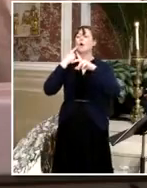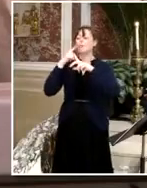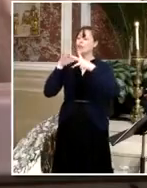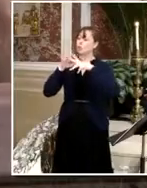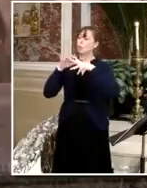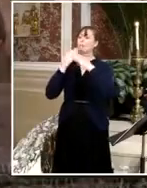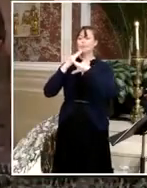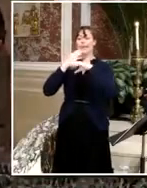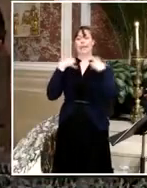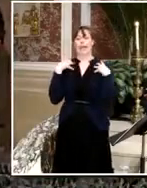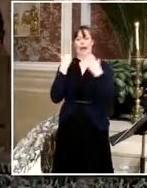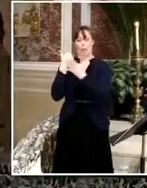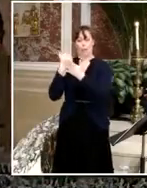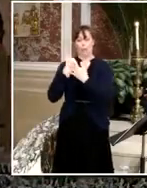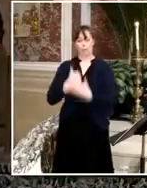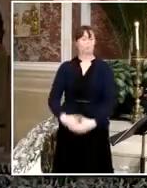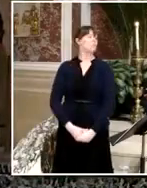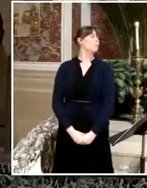help.